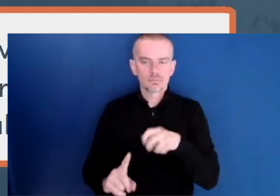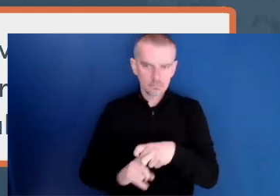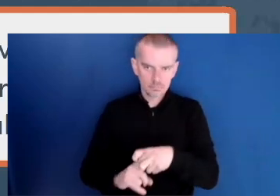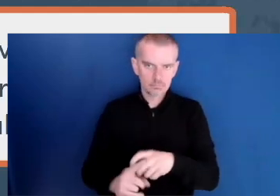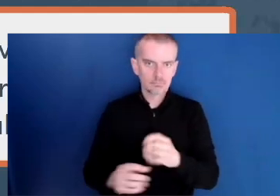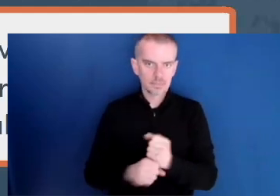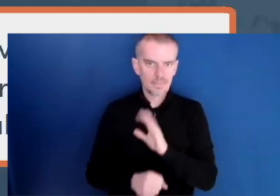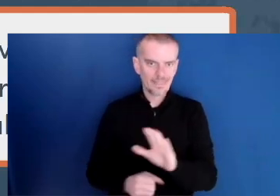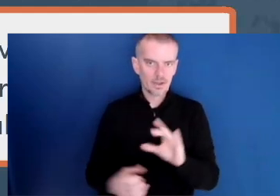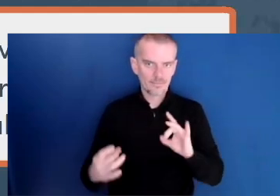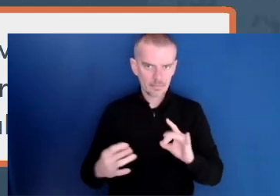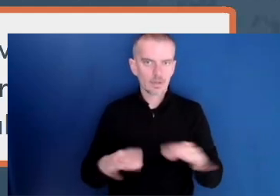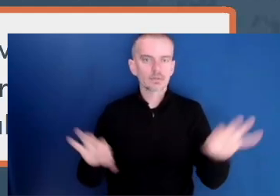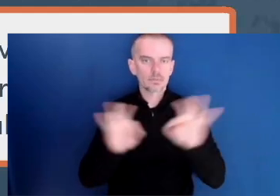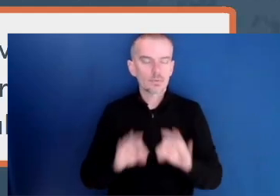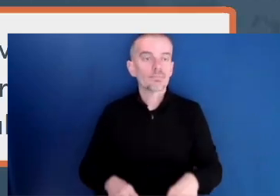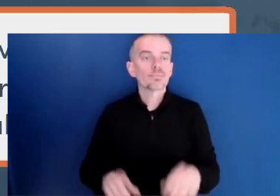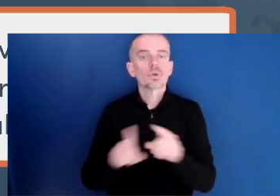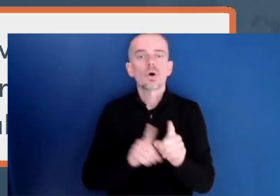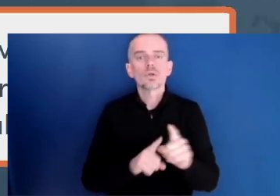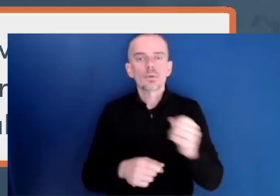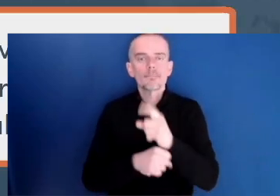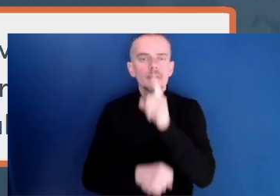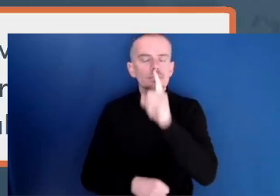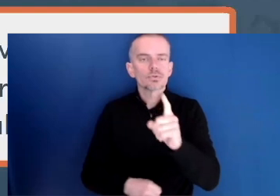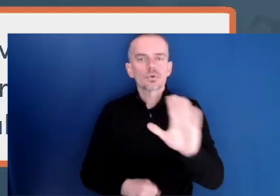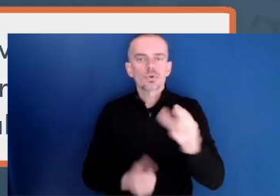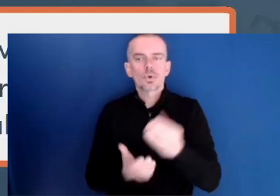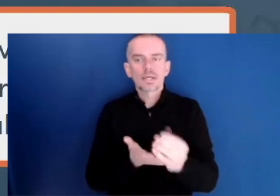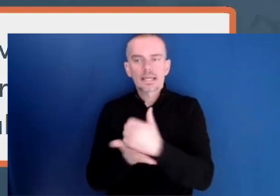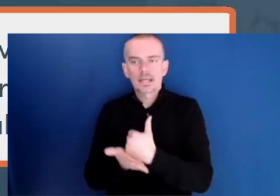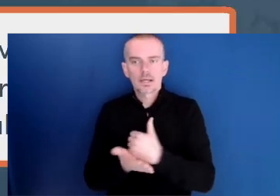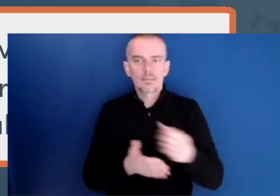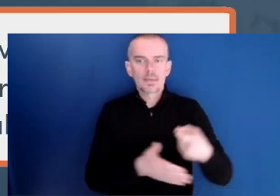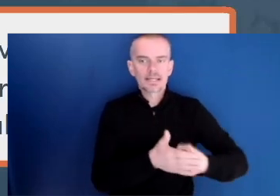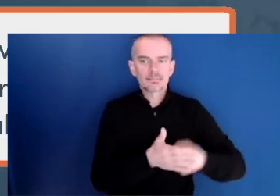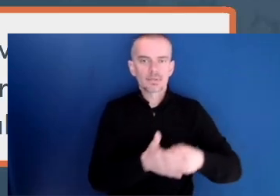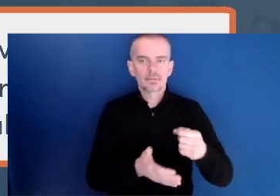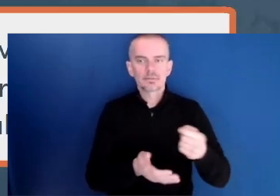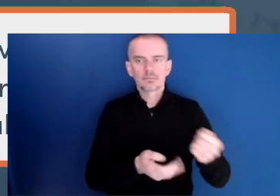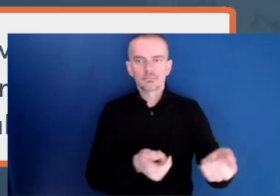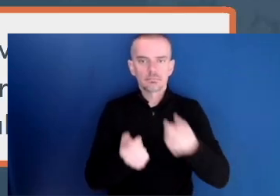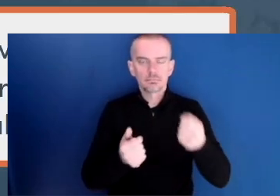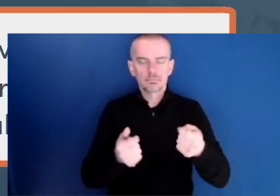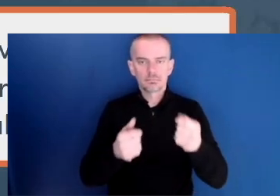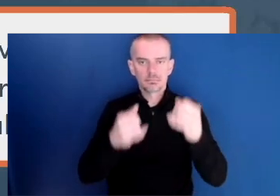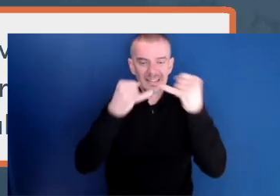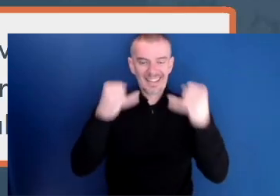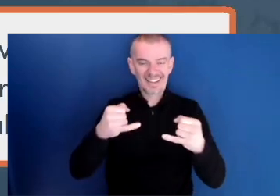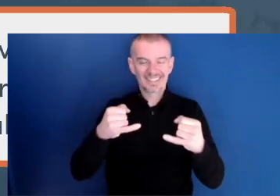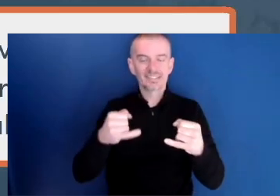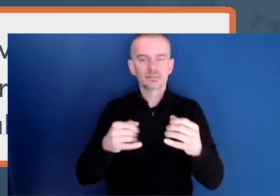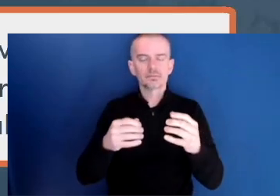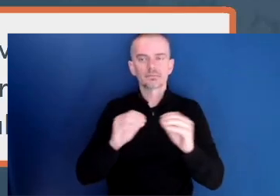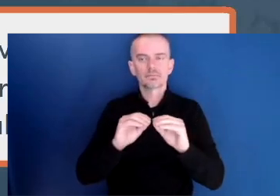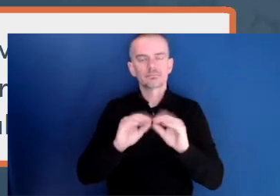important. Also, ensuring that your income and expense lines are adequately disaggregated. So what that means is